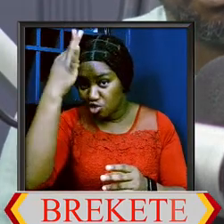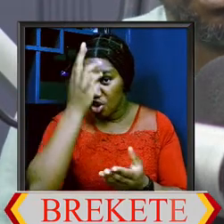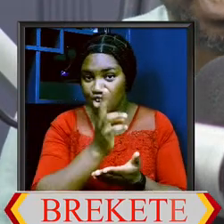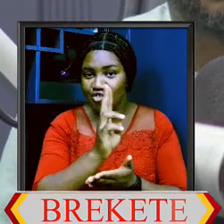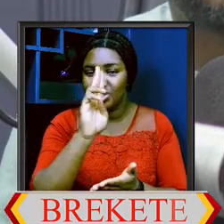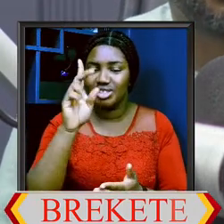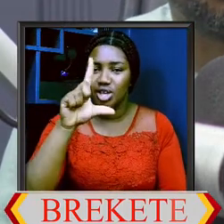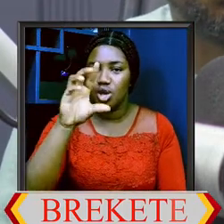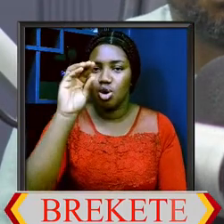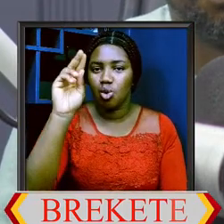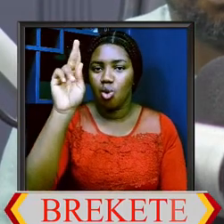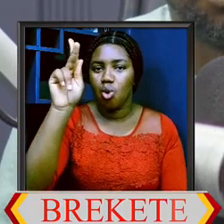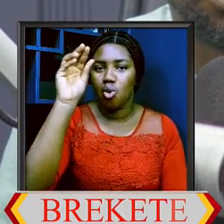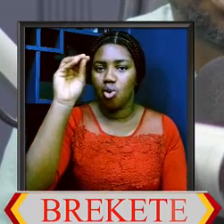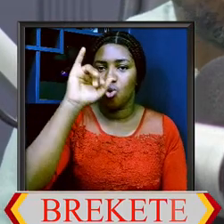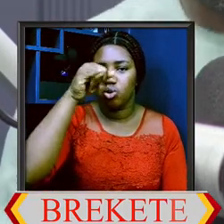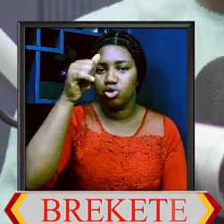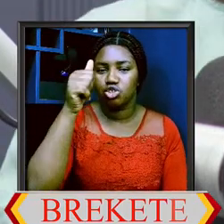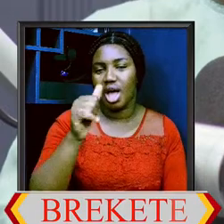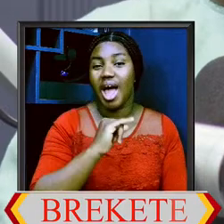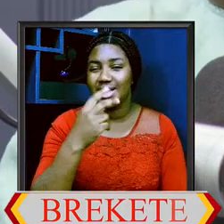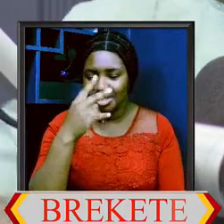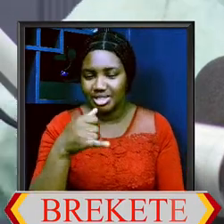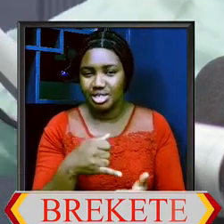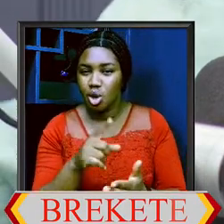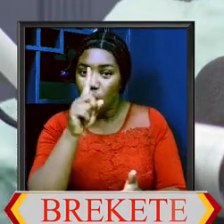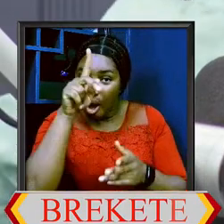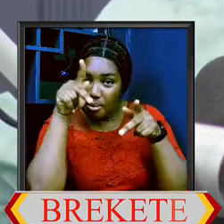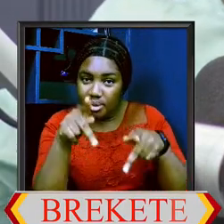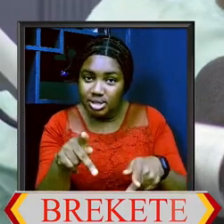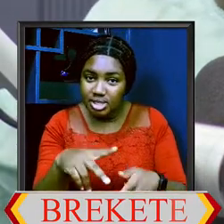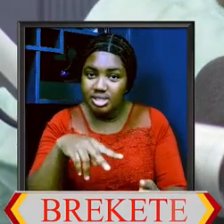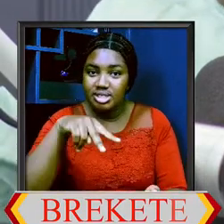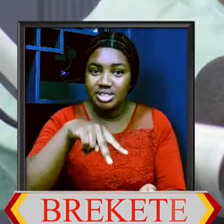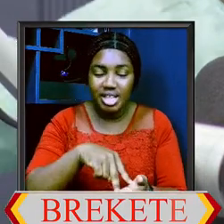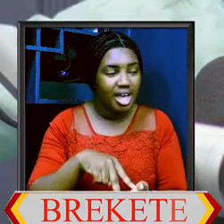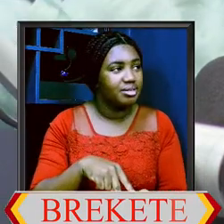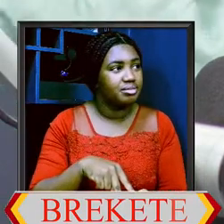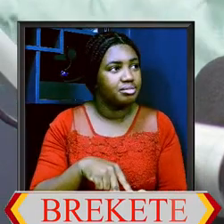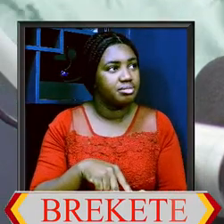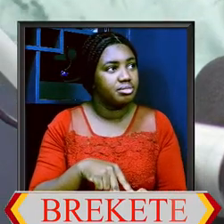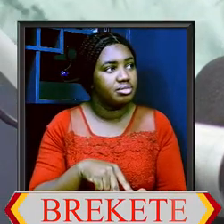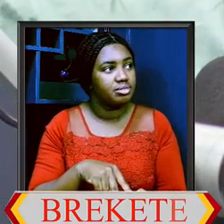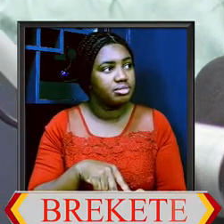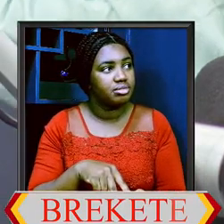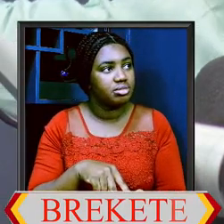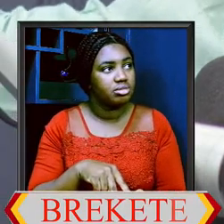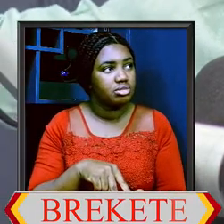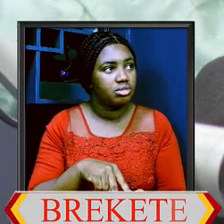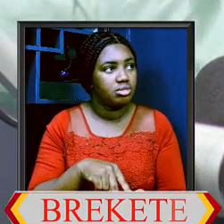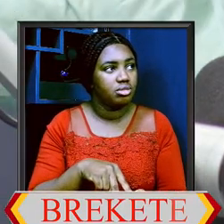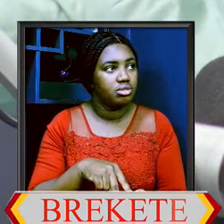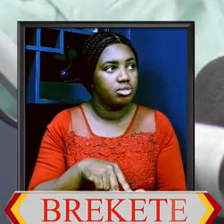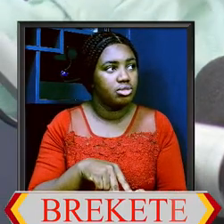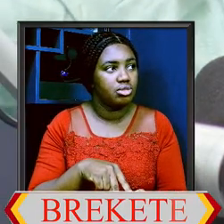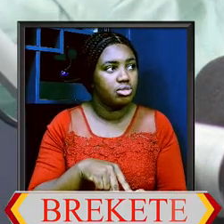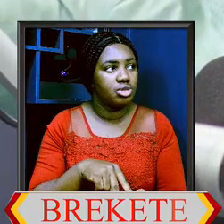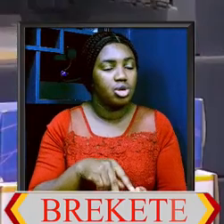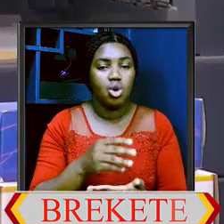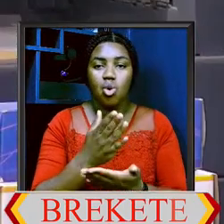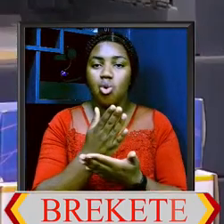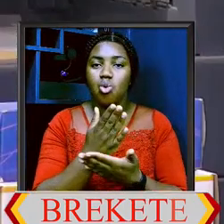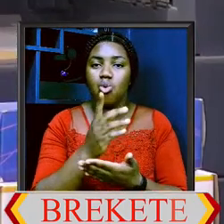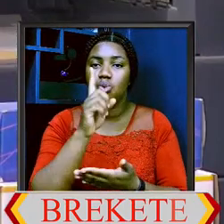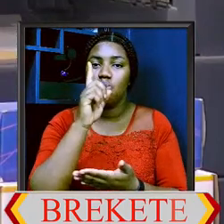school I see them one person stand for the uh that